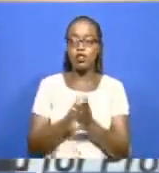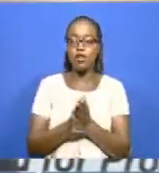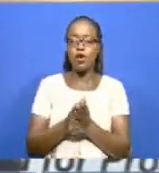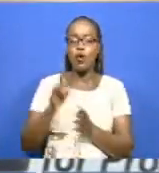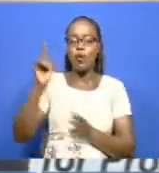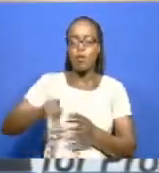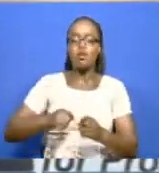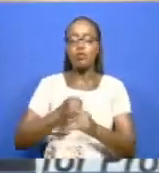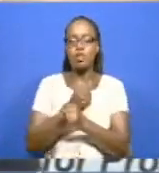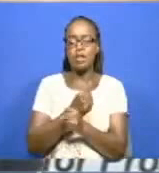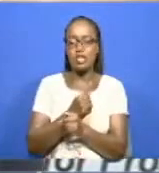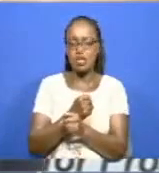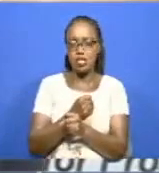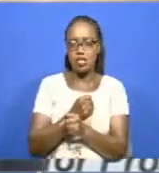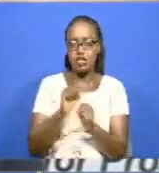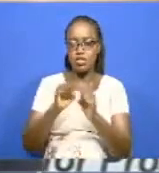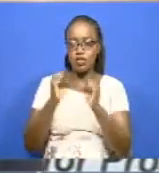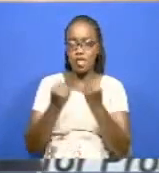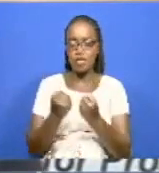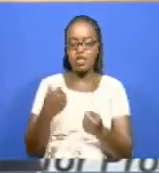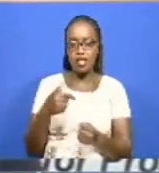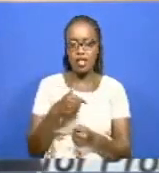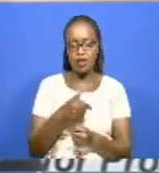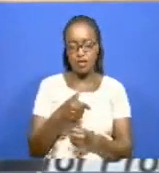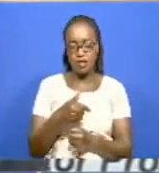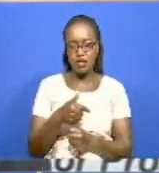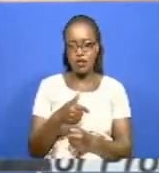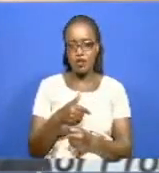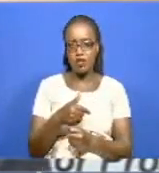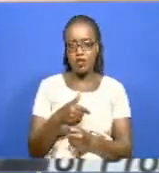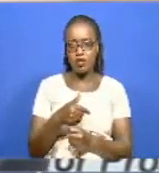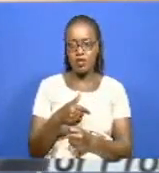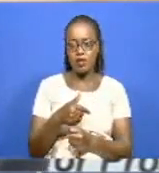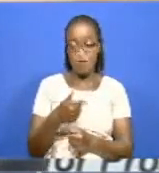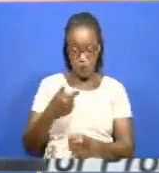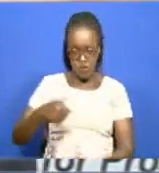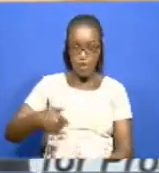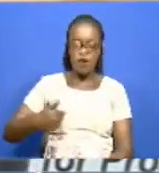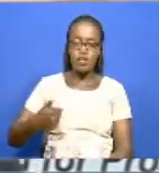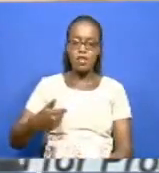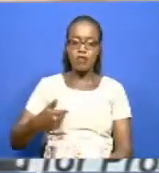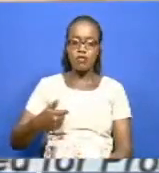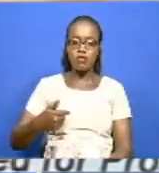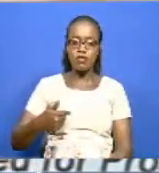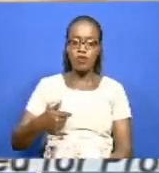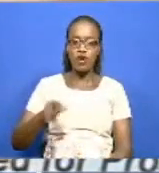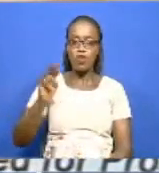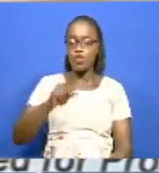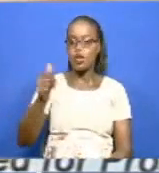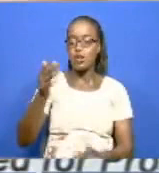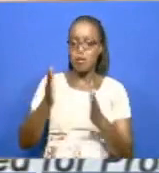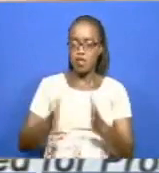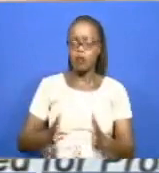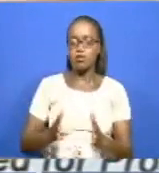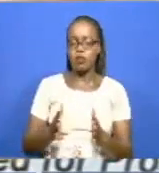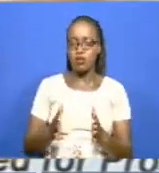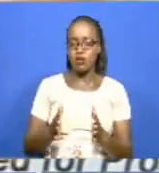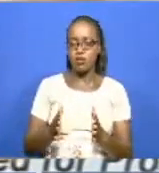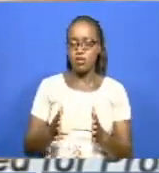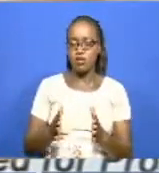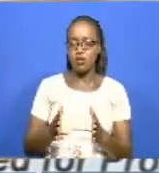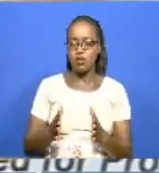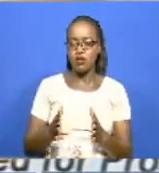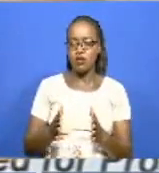safeguard our society for us, for ourselves, not for someone else, for us. And let's